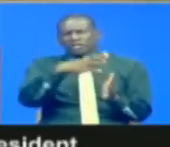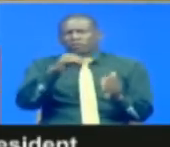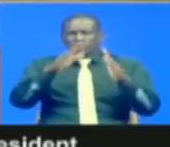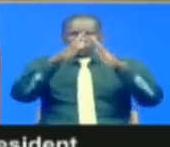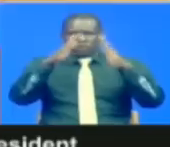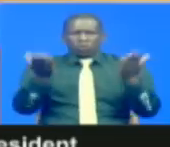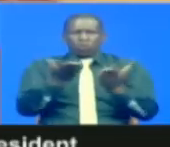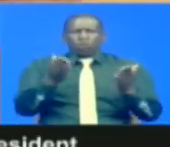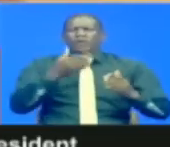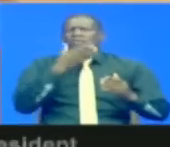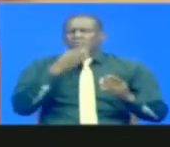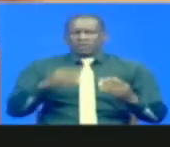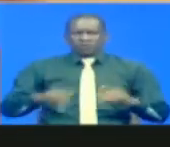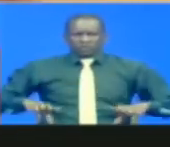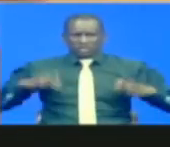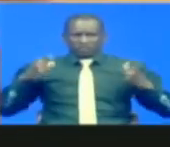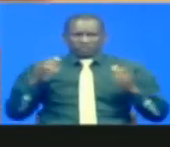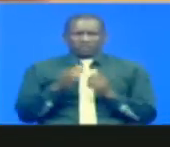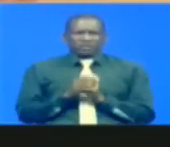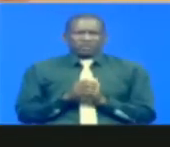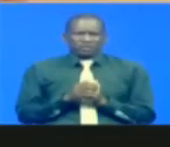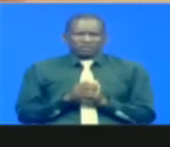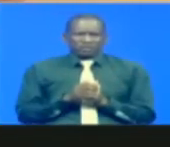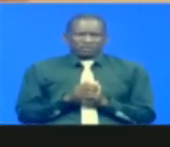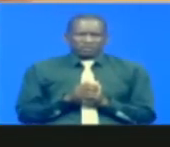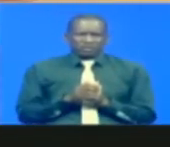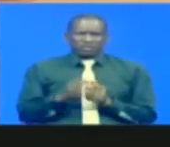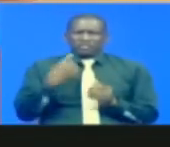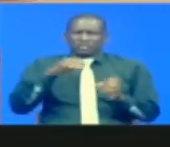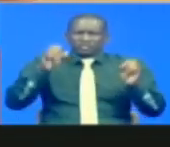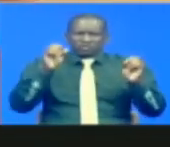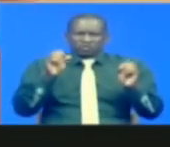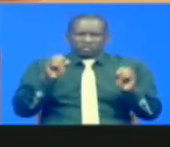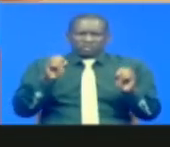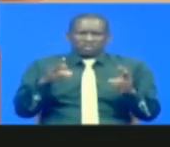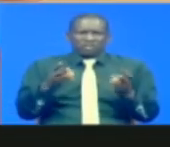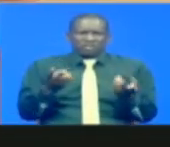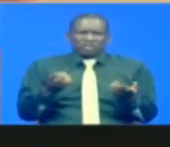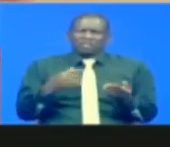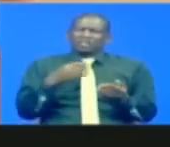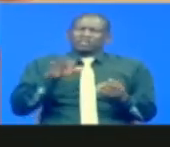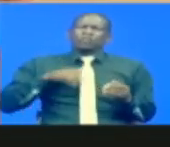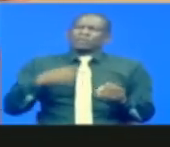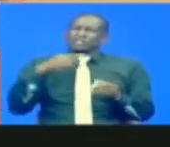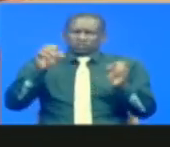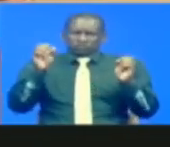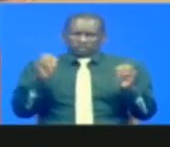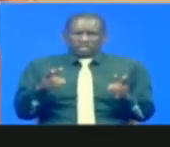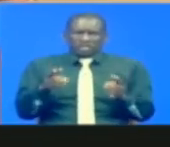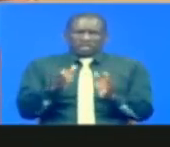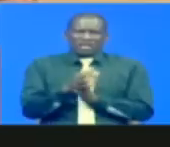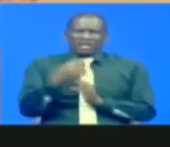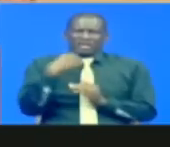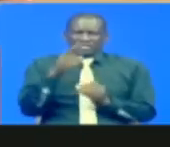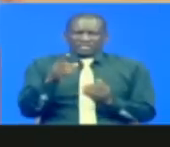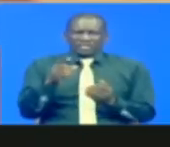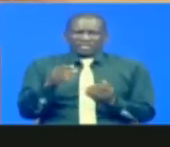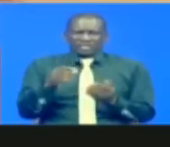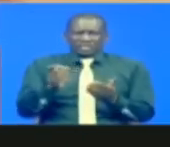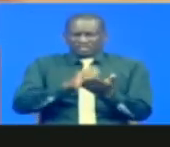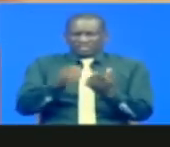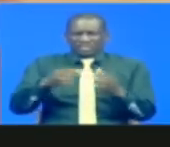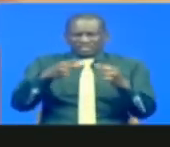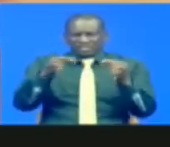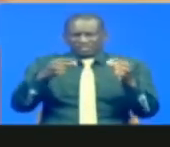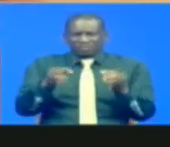man was living. And we agreed. She said, okay, we already settled, and that she will send a statement in writing with her